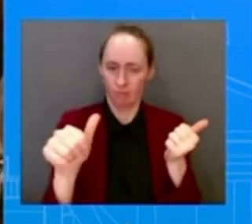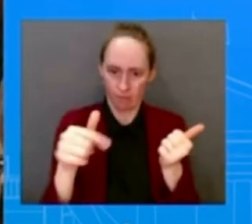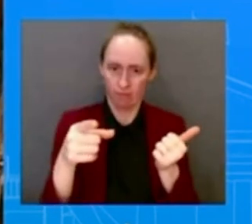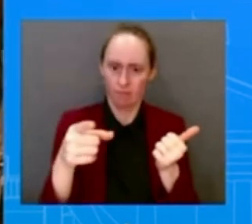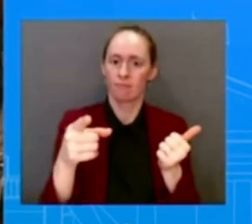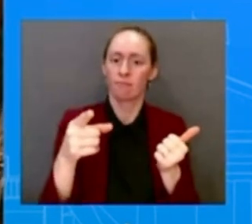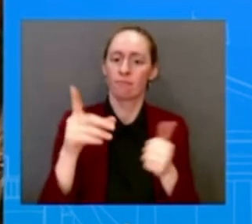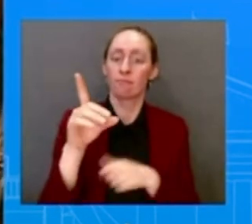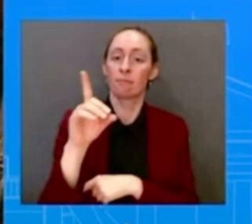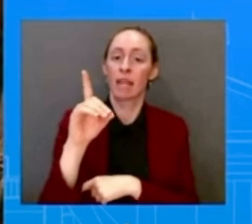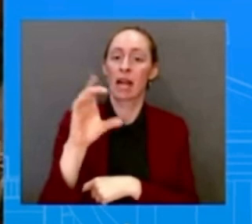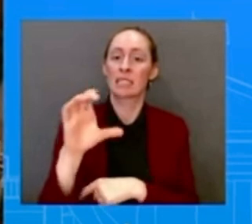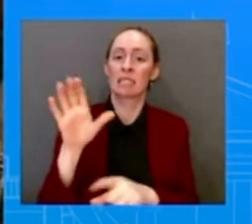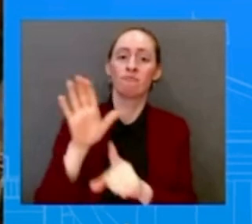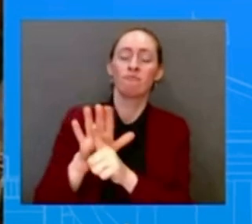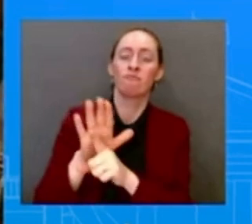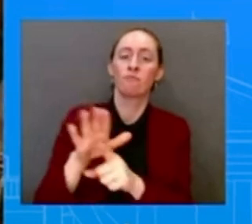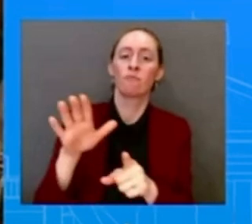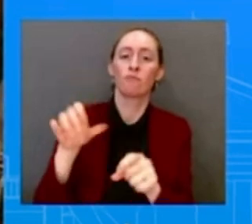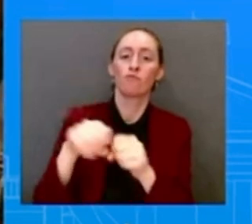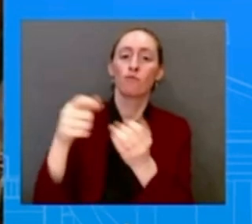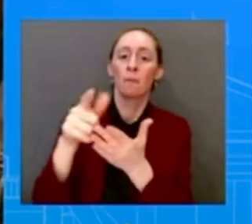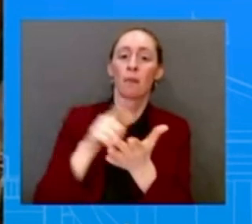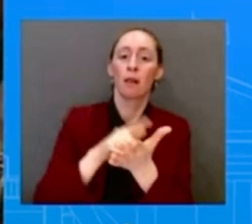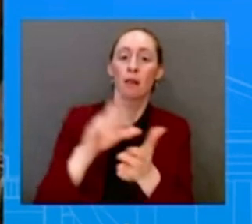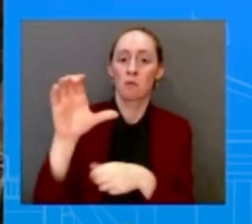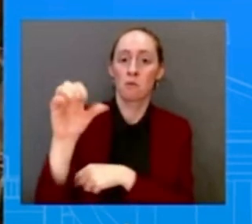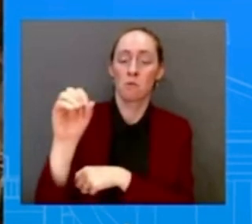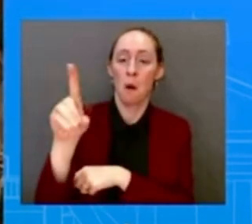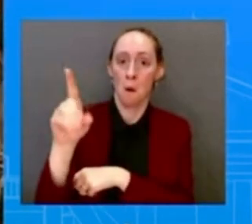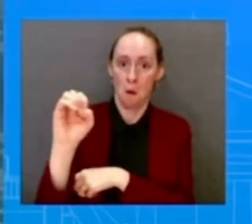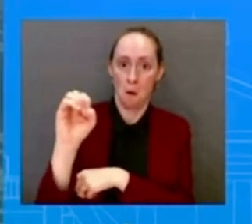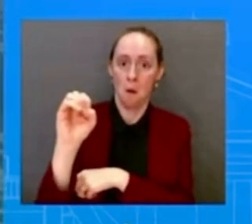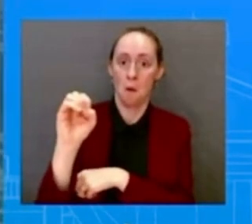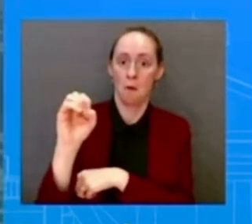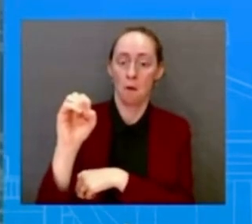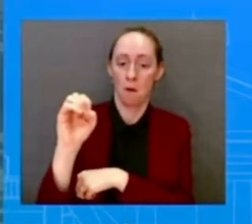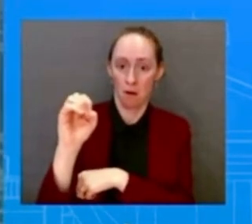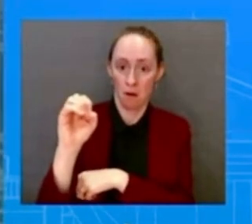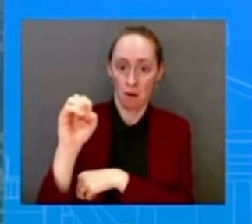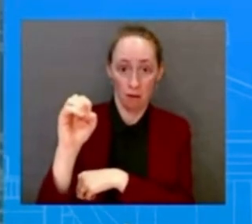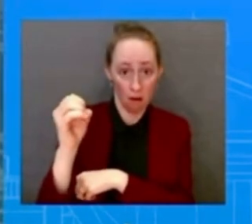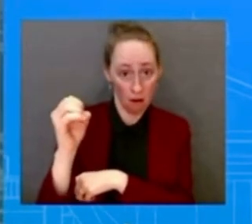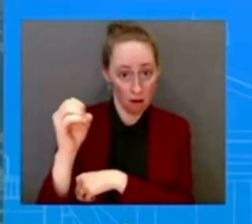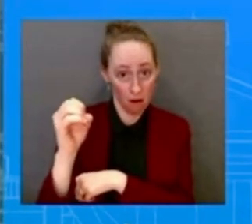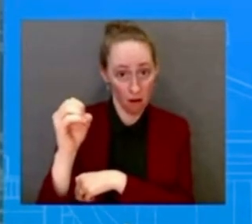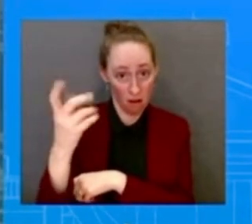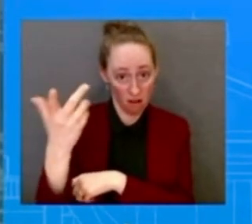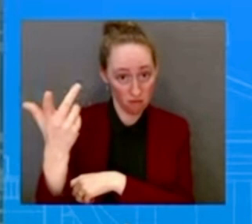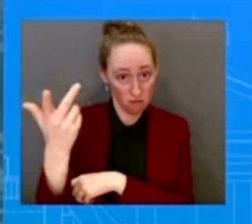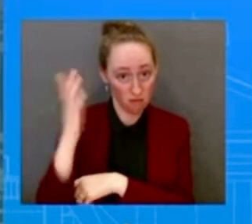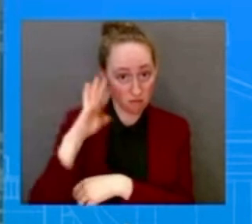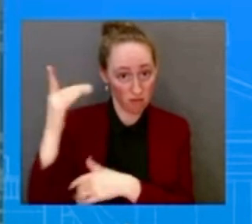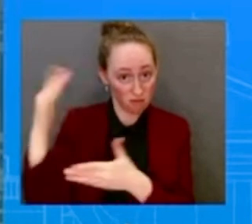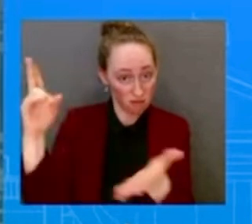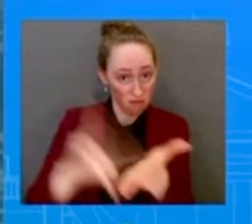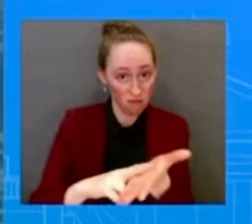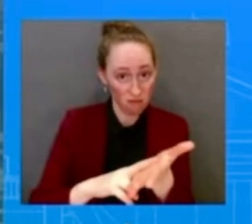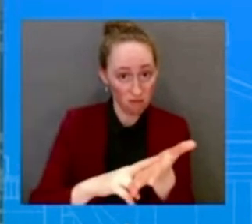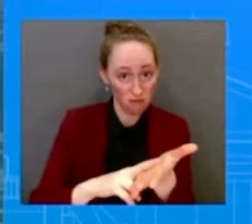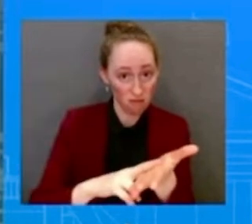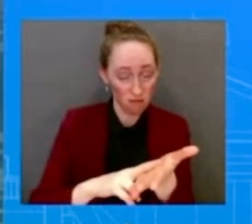vote. Is that something that the president would sign into law, or would he veto it? So I would have to go back to the team and just get an answer for you on